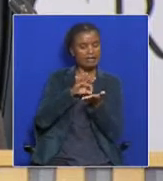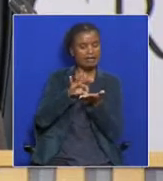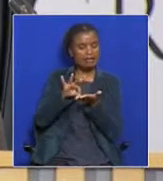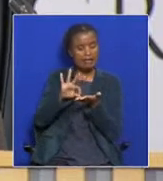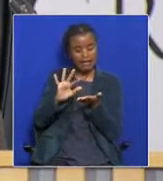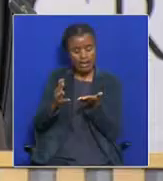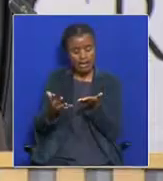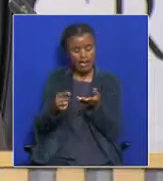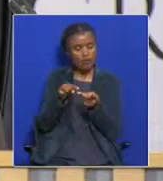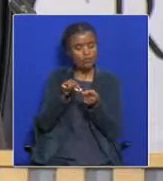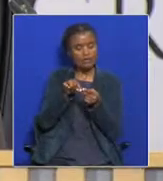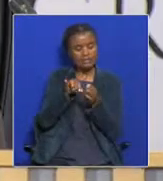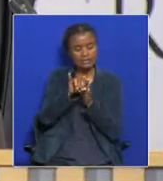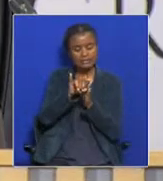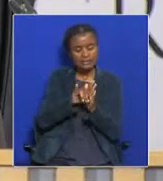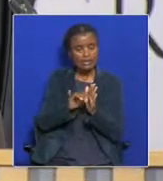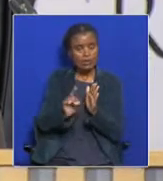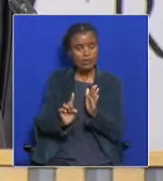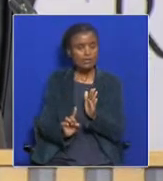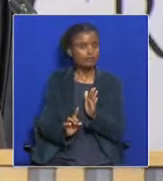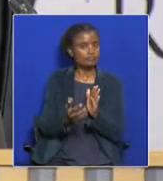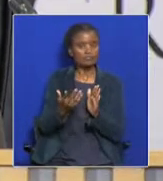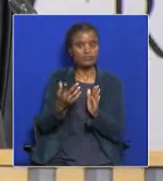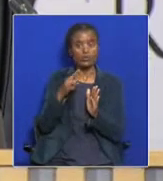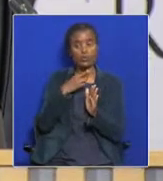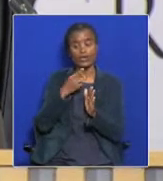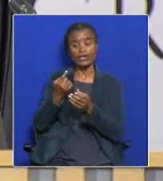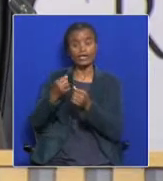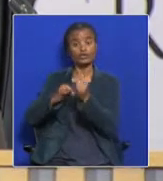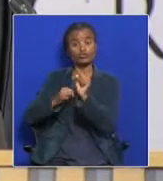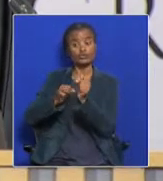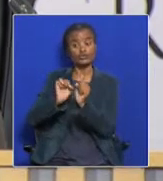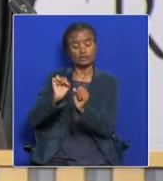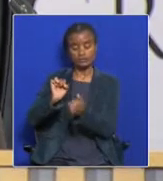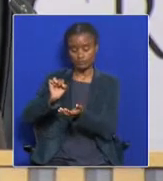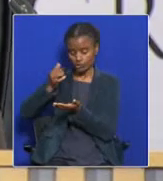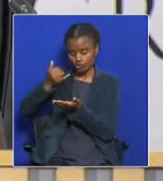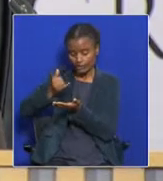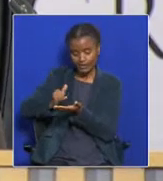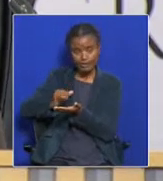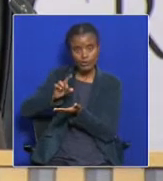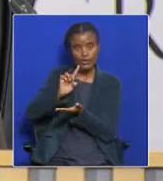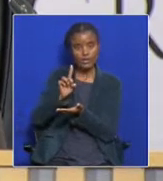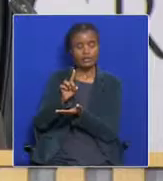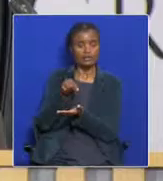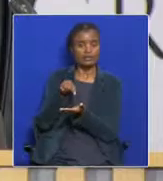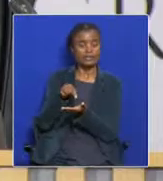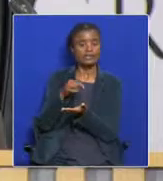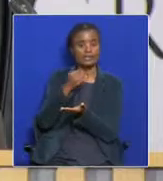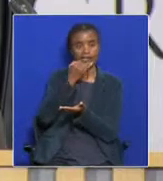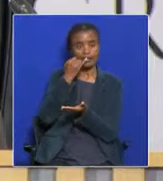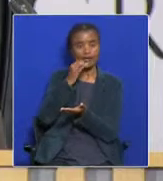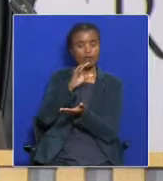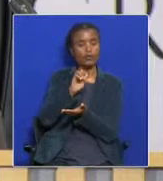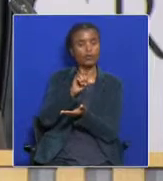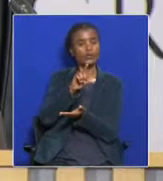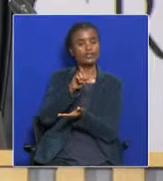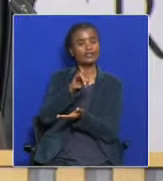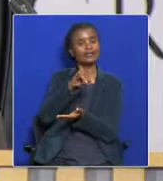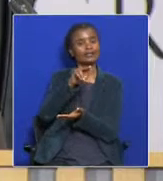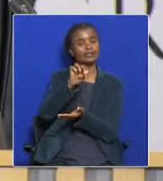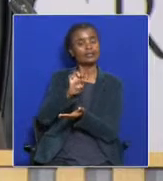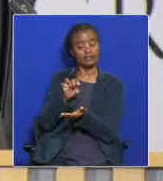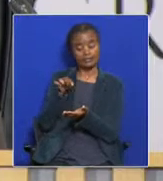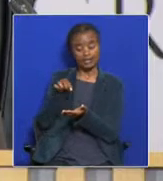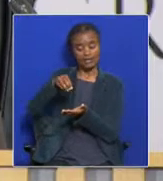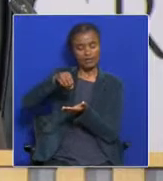through their machines, all they're checking for is cocaine, the active ingredient in this. So Let me remind